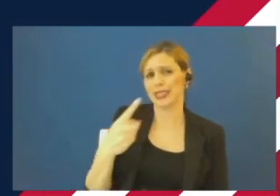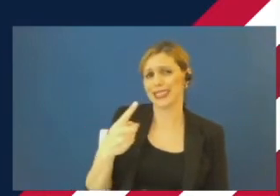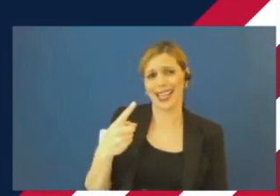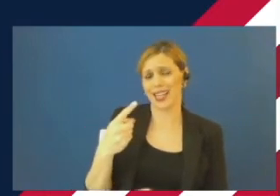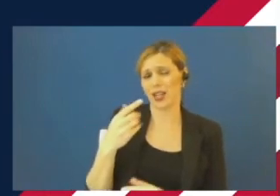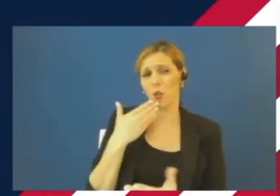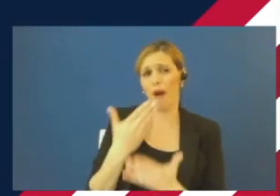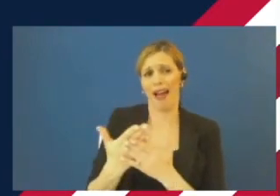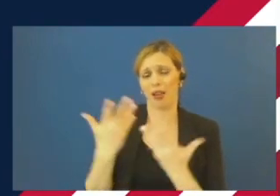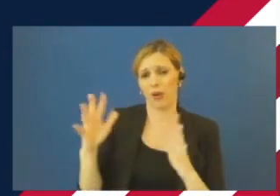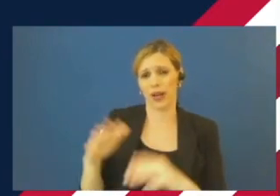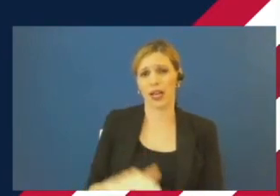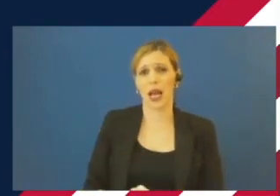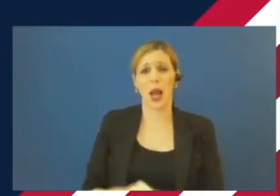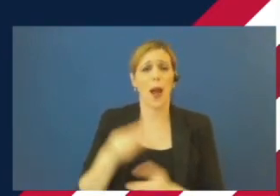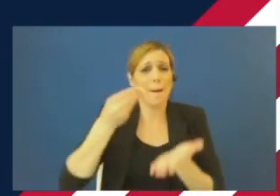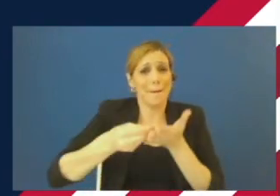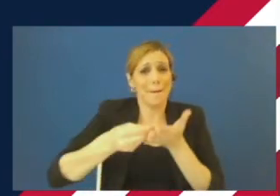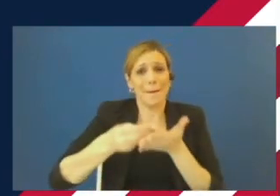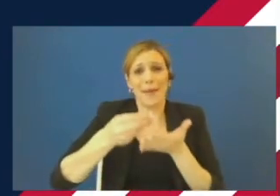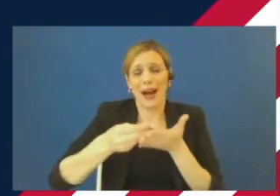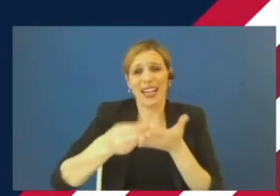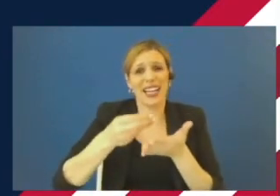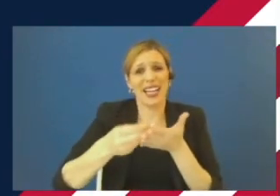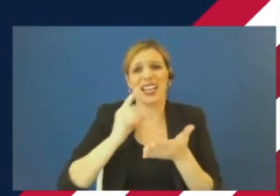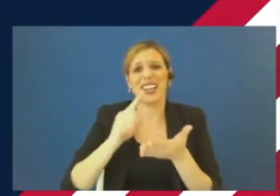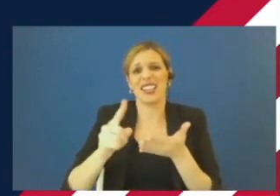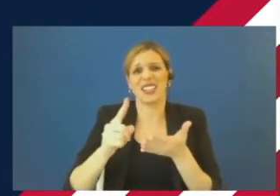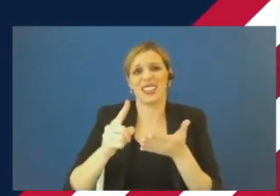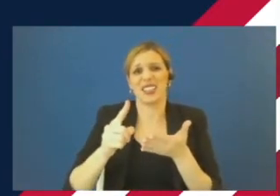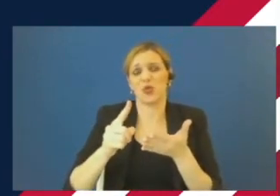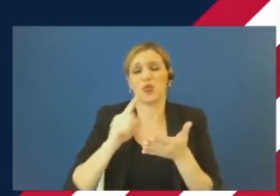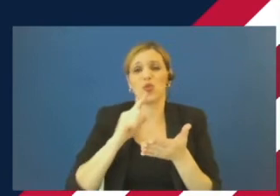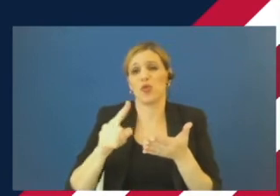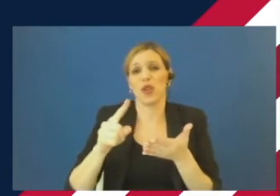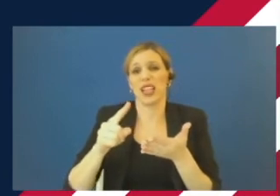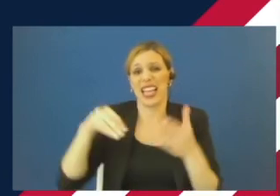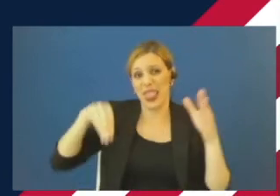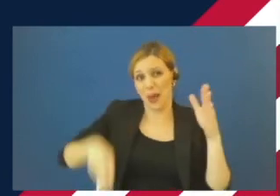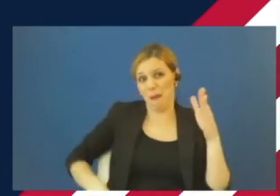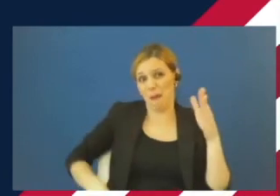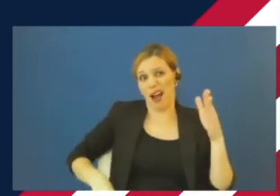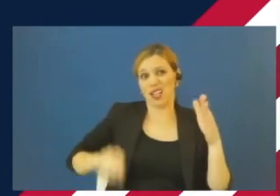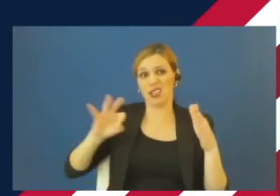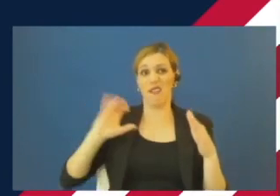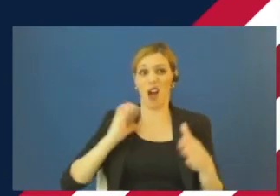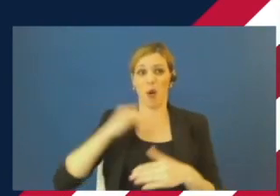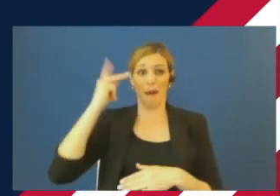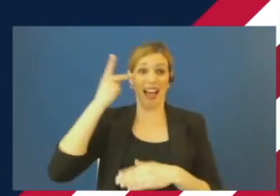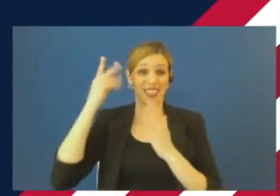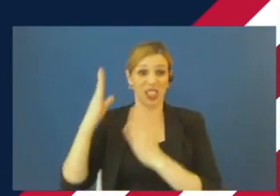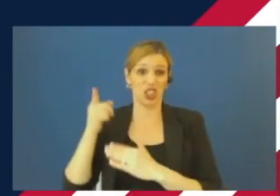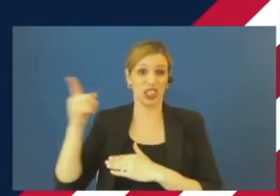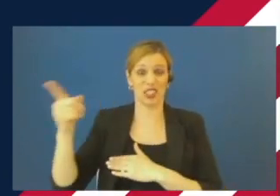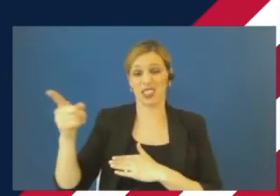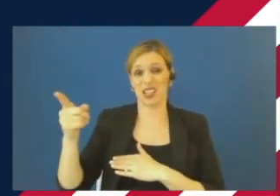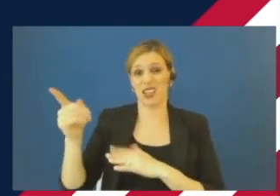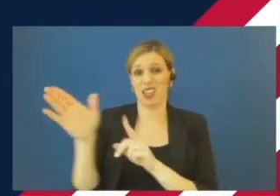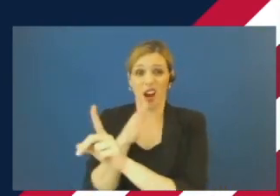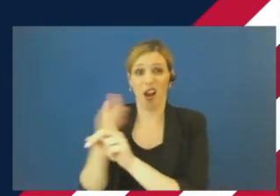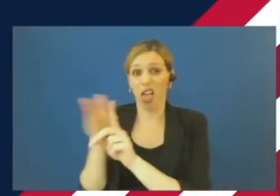now is that money is corrupting our politics, and that the money that you stated clearly that's coming from these oil and